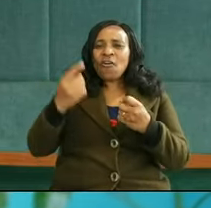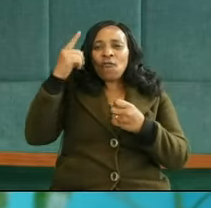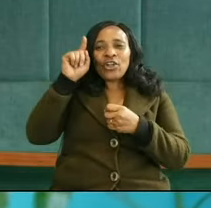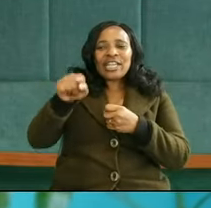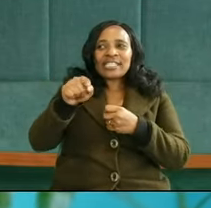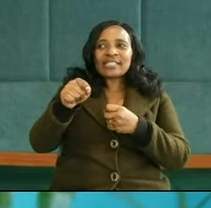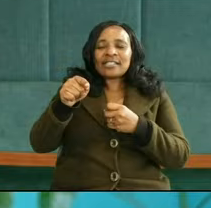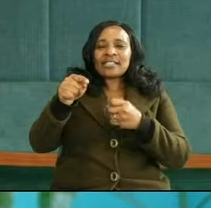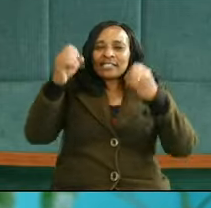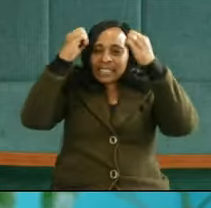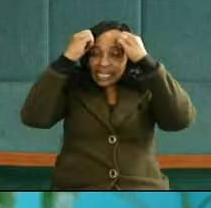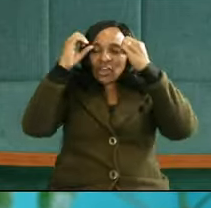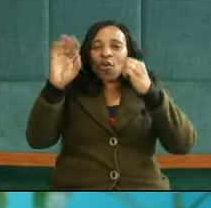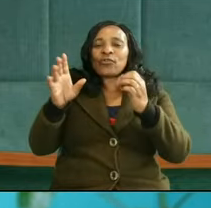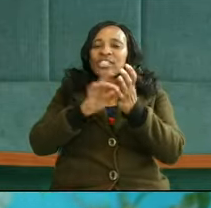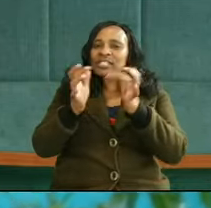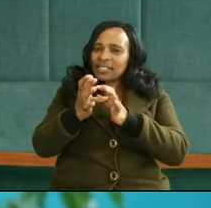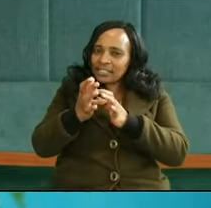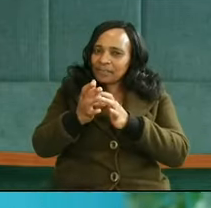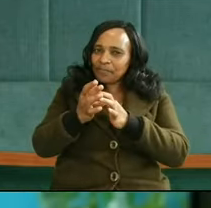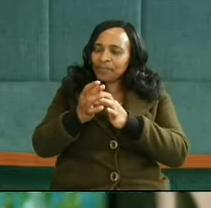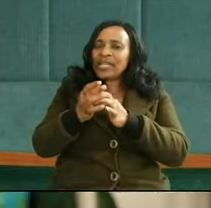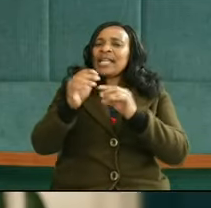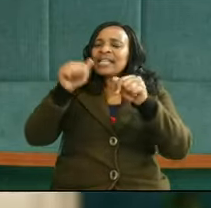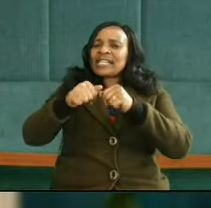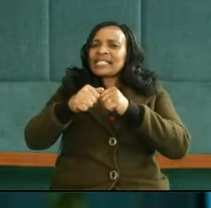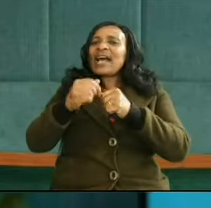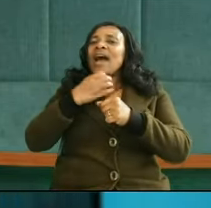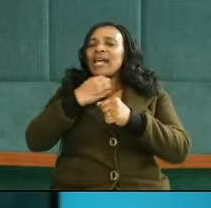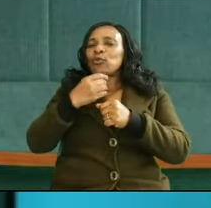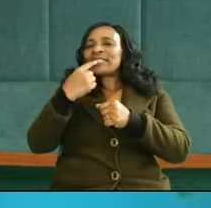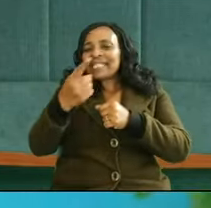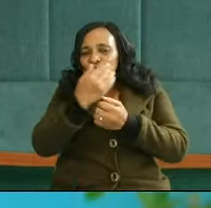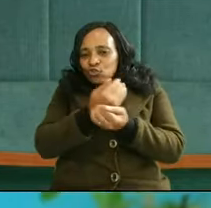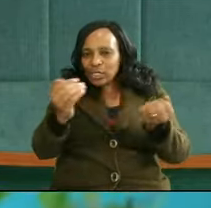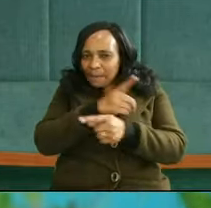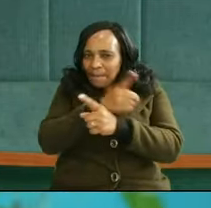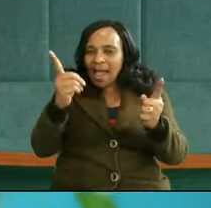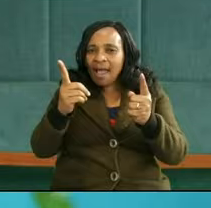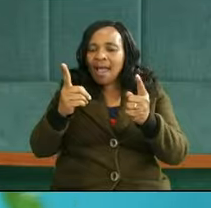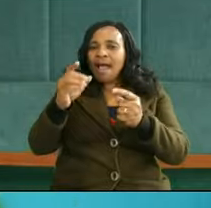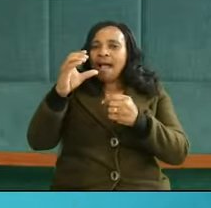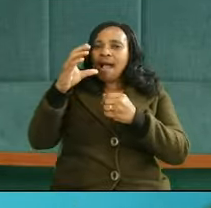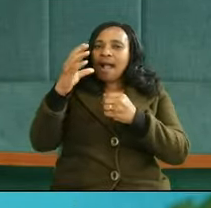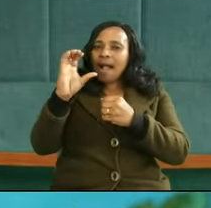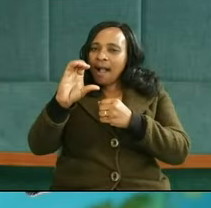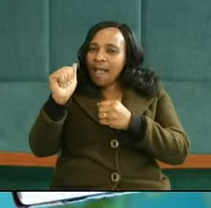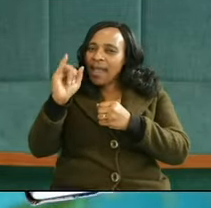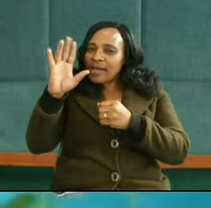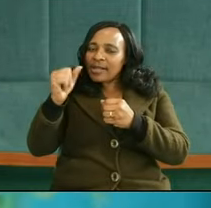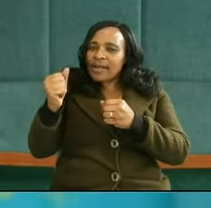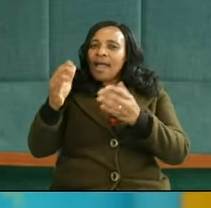on this study of the lamb. This lamb, Adam will tell his children, Cain and Abel, and they begin also to